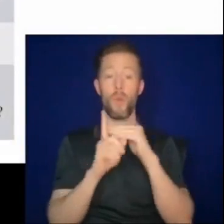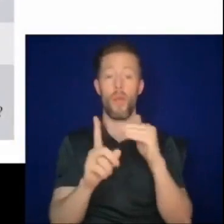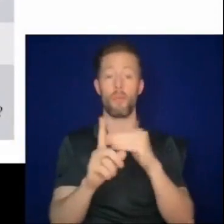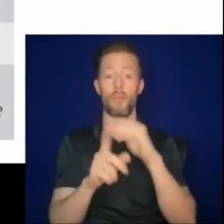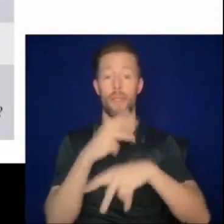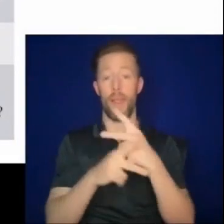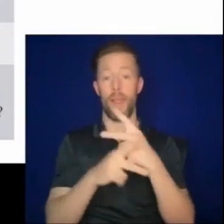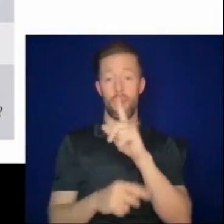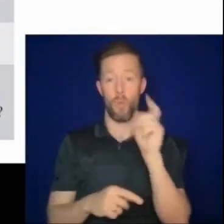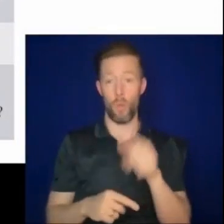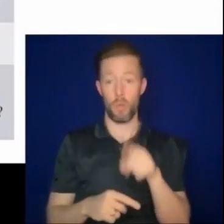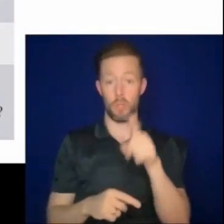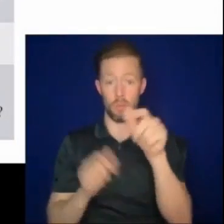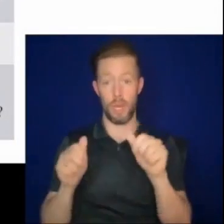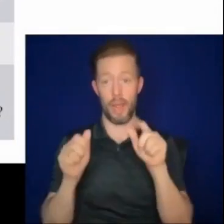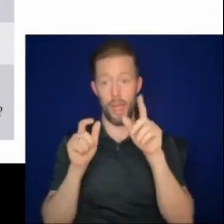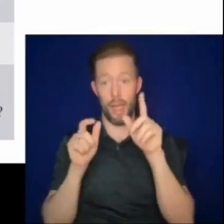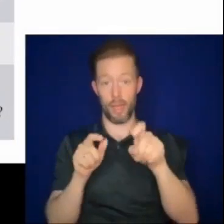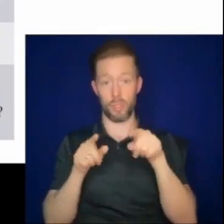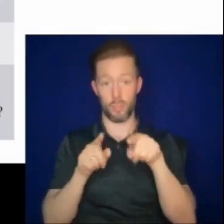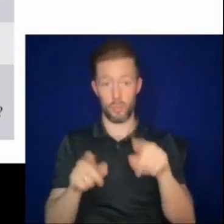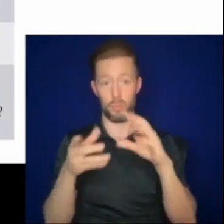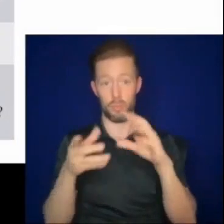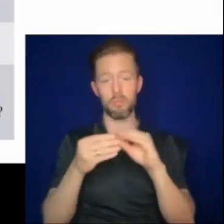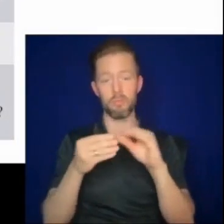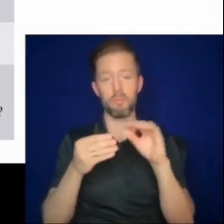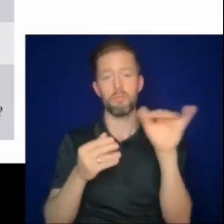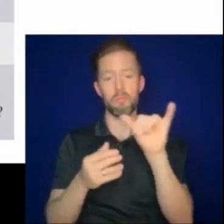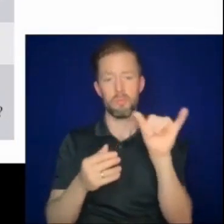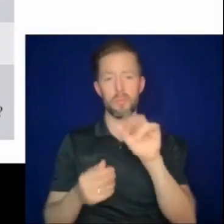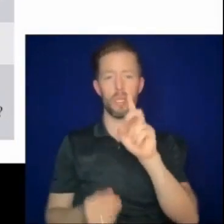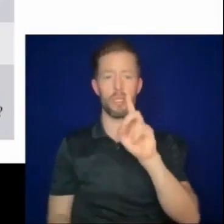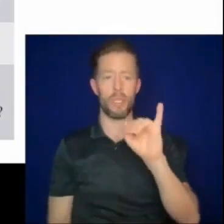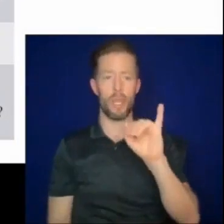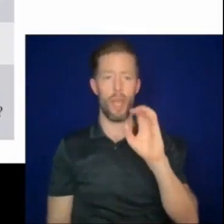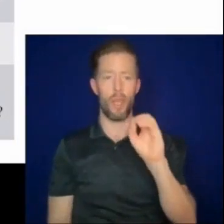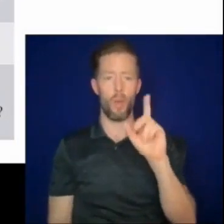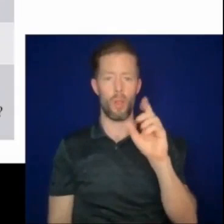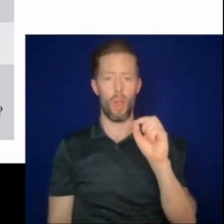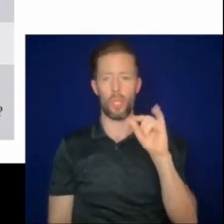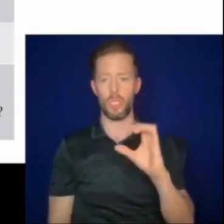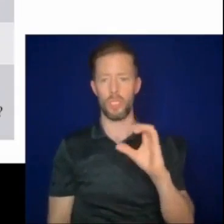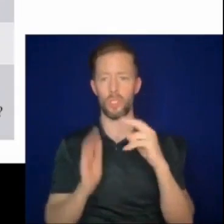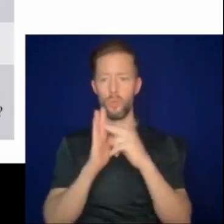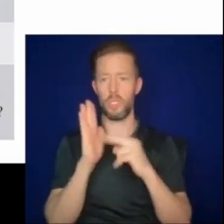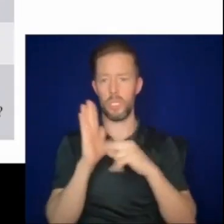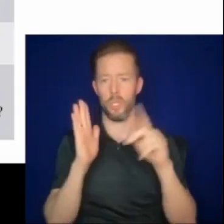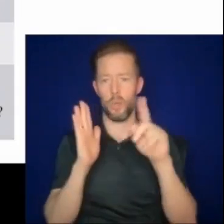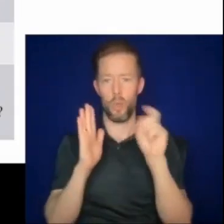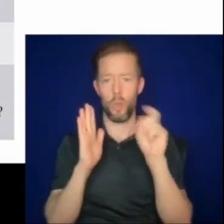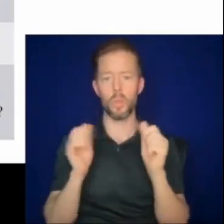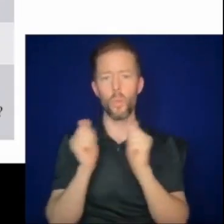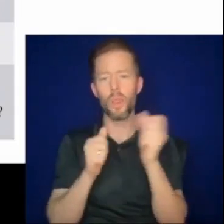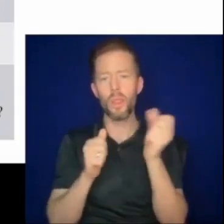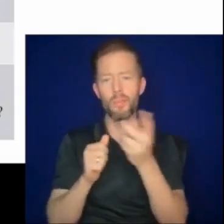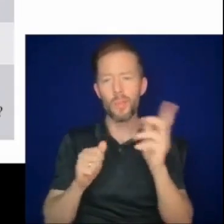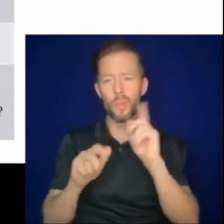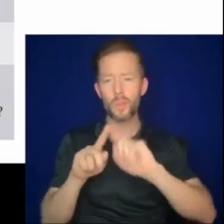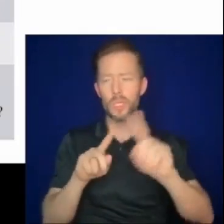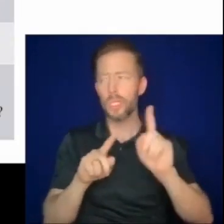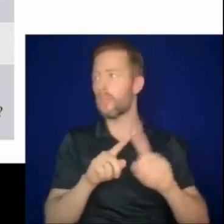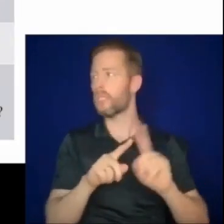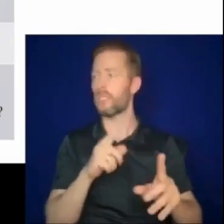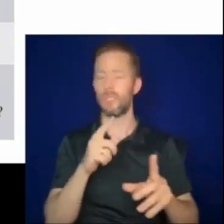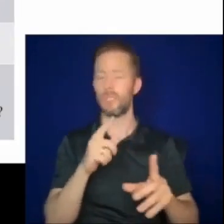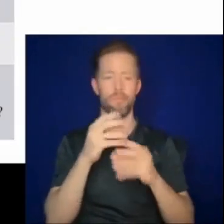some of those prompting type questions that you would ask within a story. So these are very similar dialogic reading questions that you would ask with